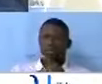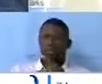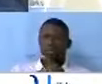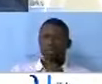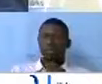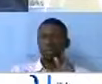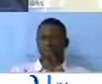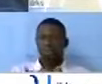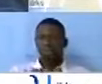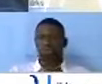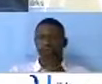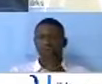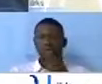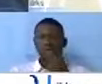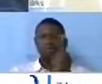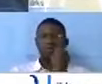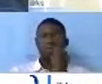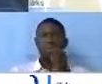21st May